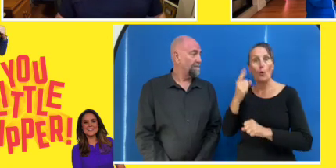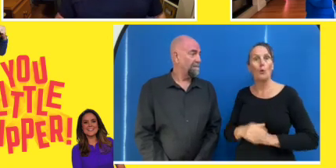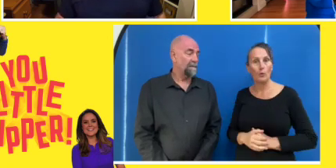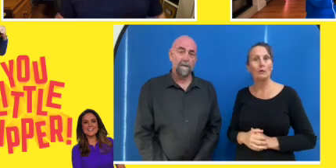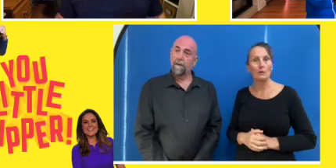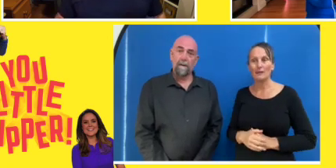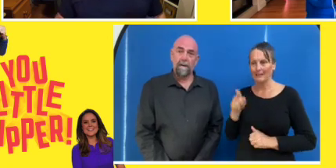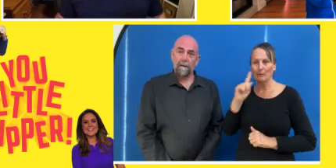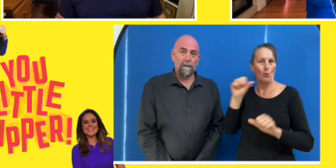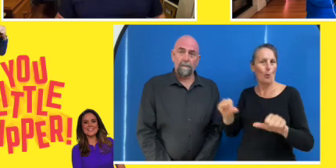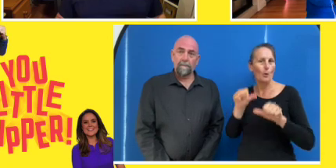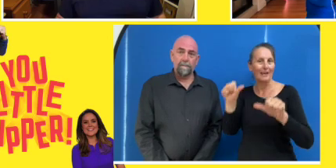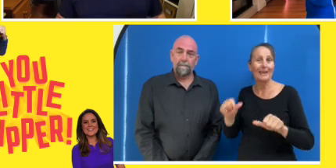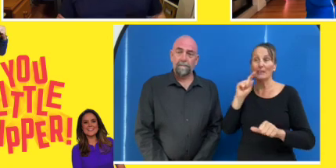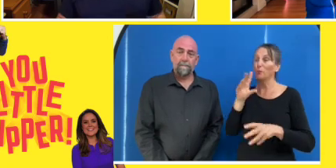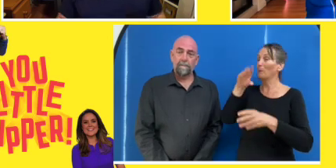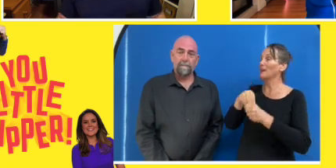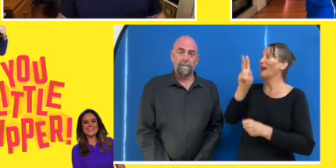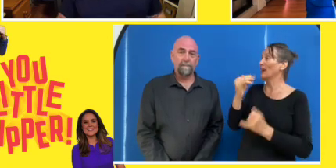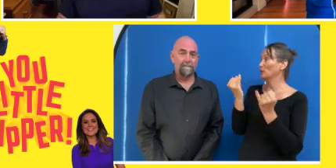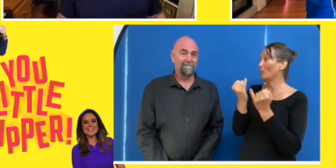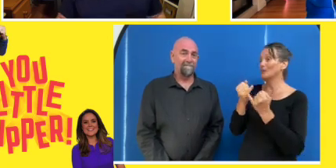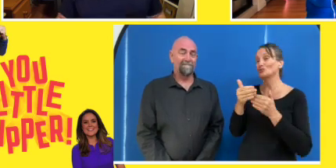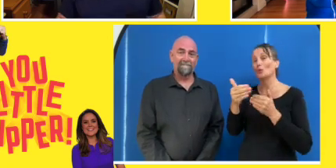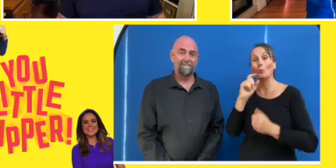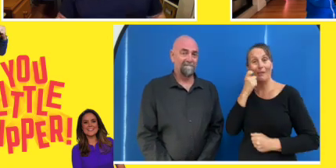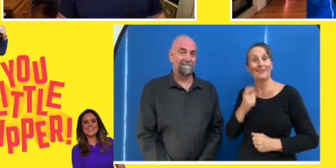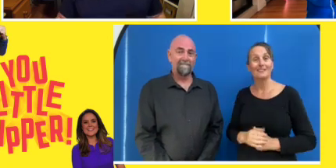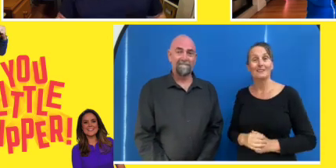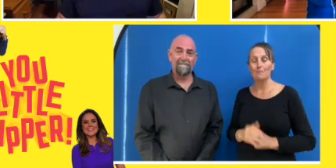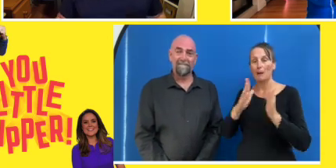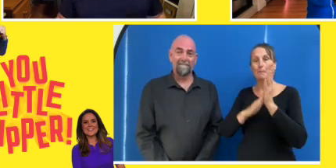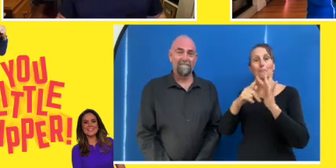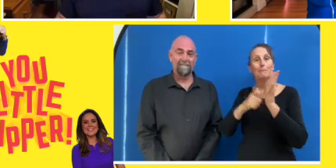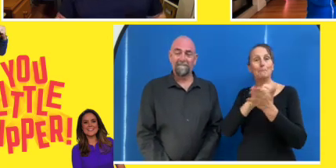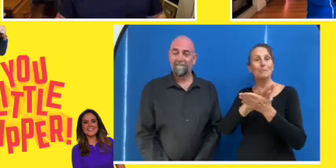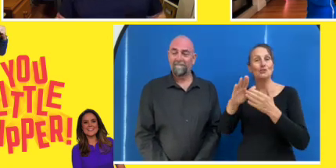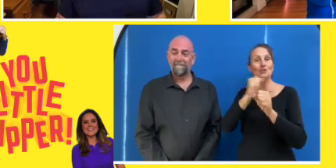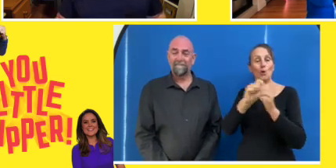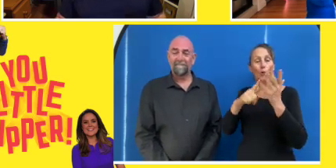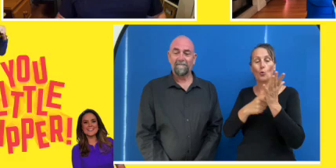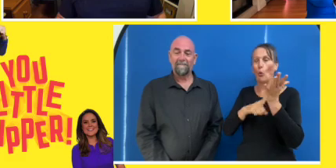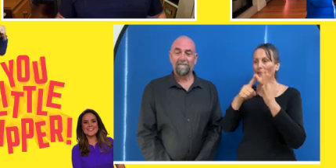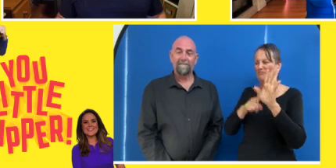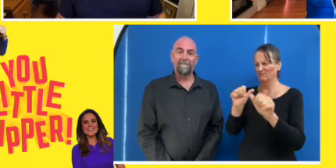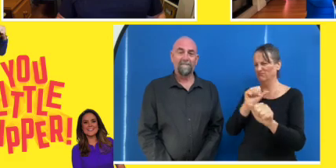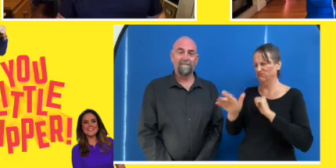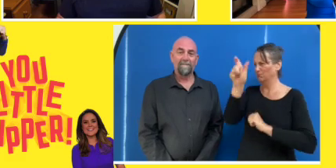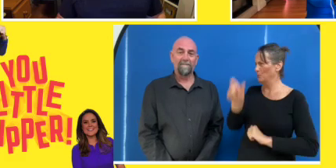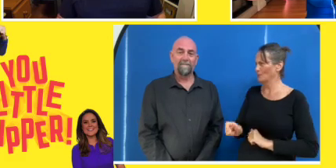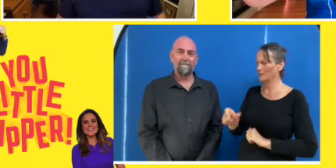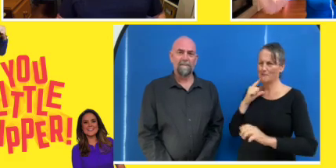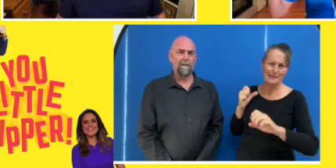and he wasn't, thank goodness. And he's going to be competing again in another event very, very shortly. But Mitch Gawley,